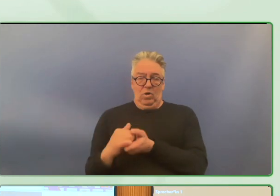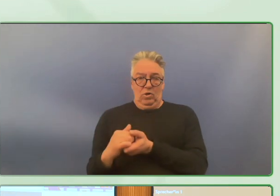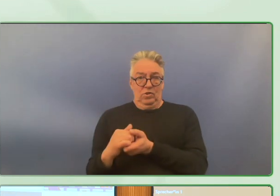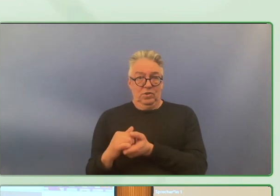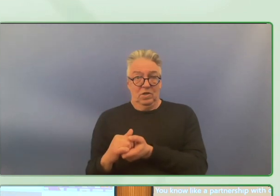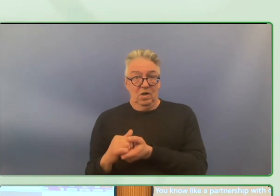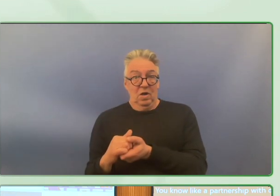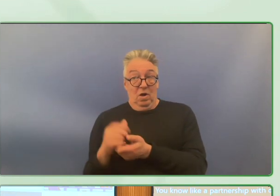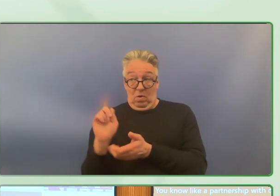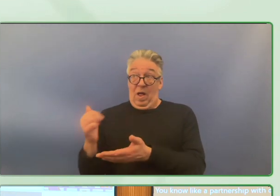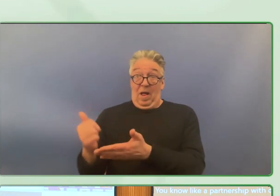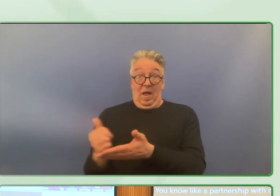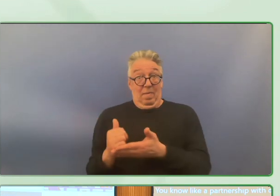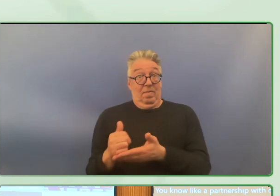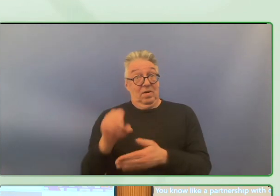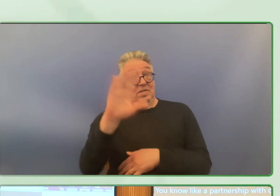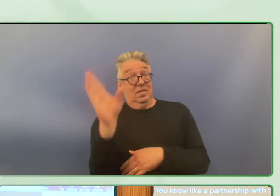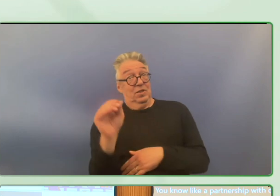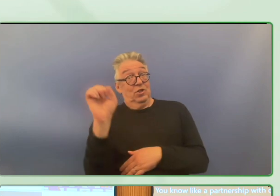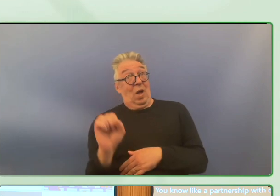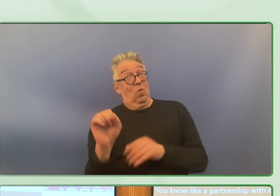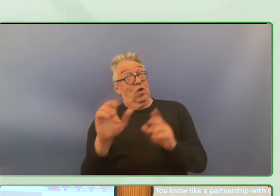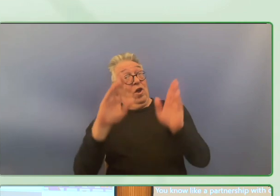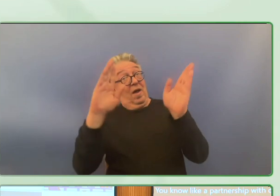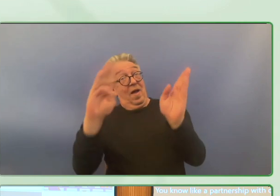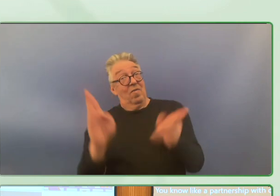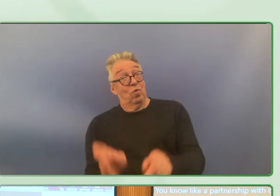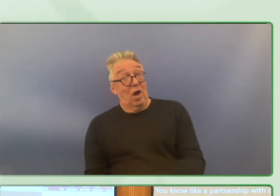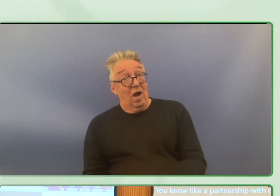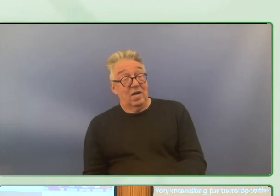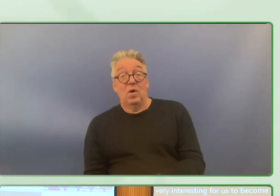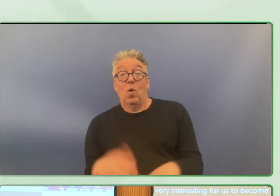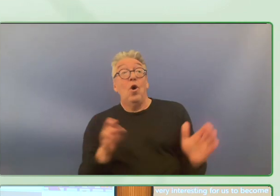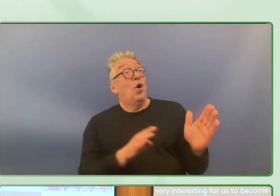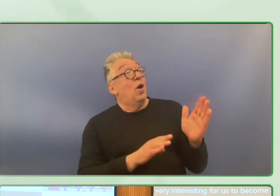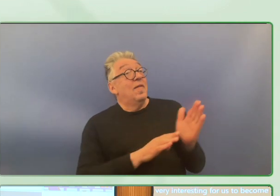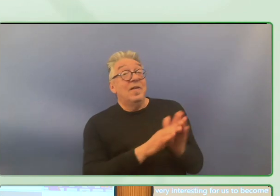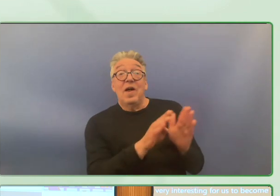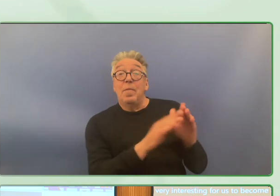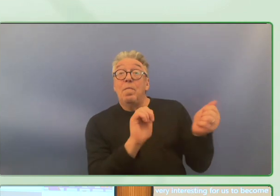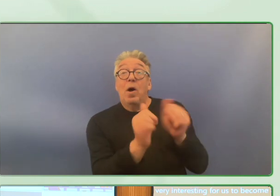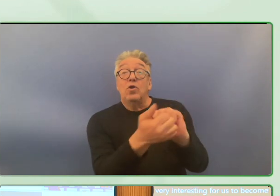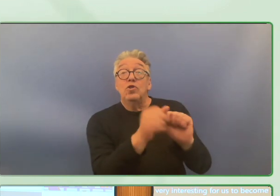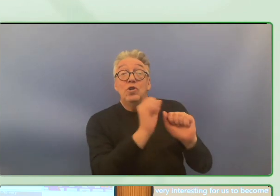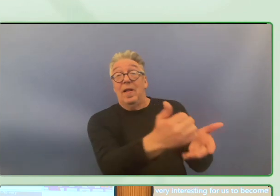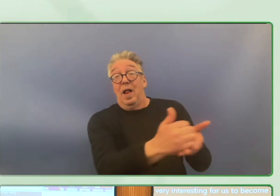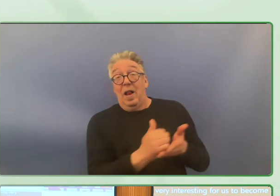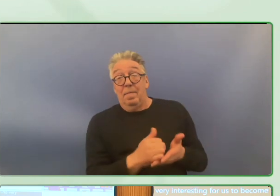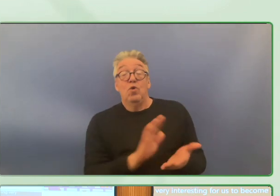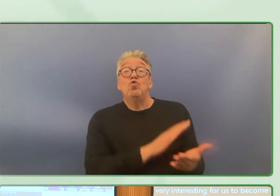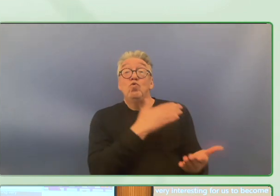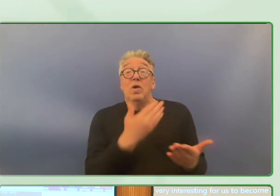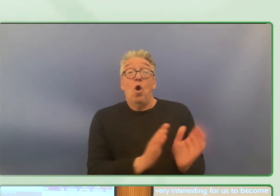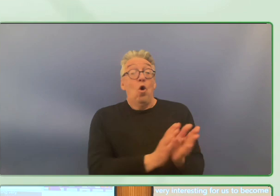Africa. We're also looking for development partners who can help us scale this. Translating our books into